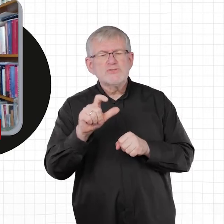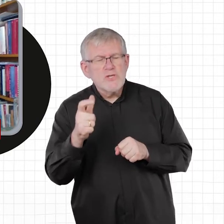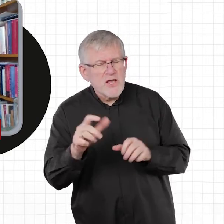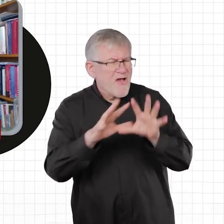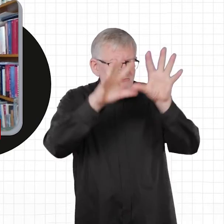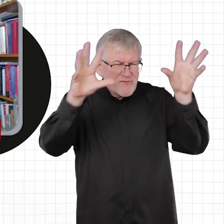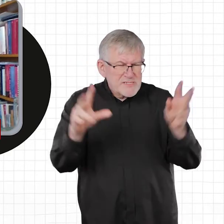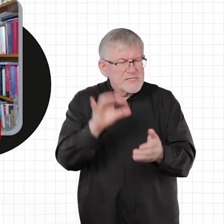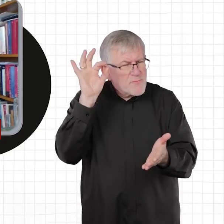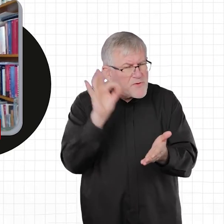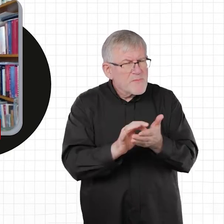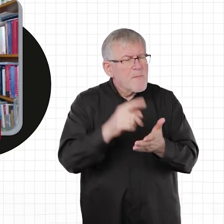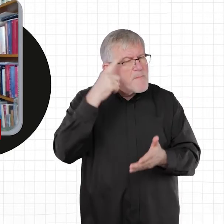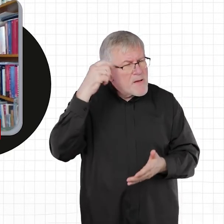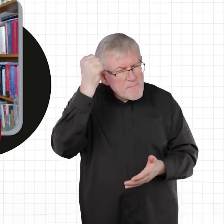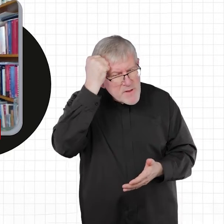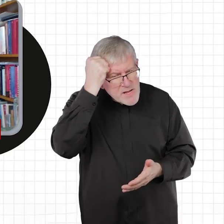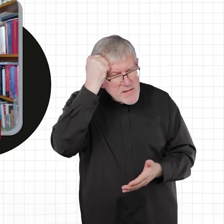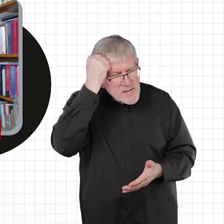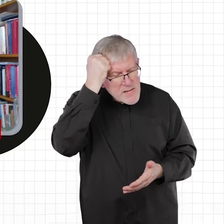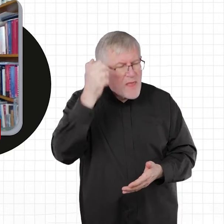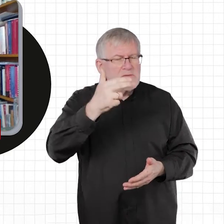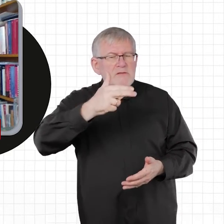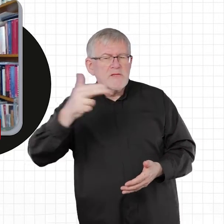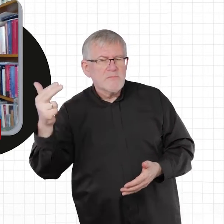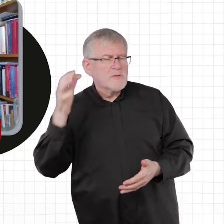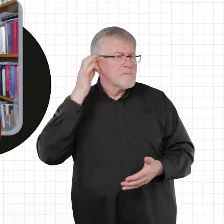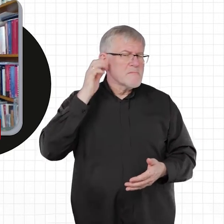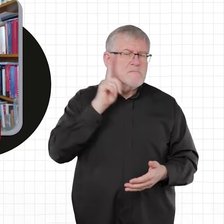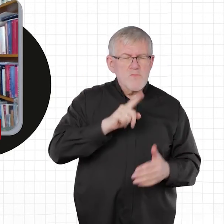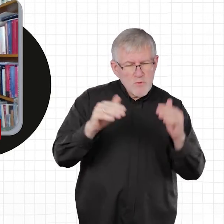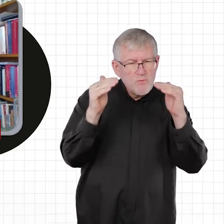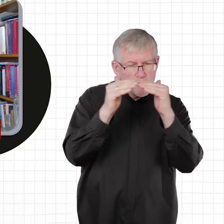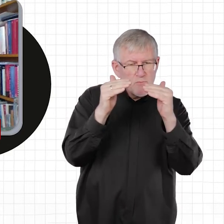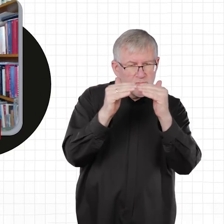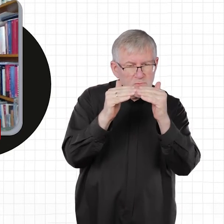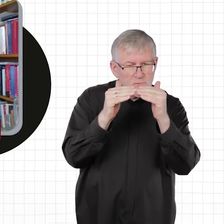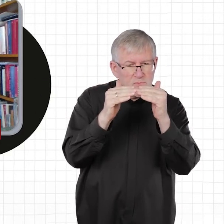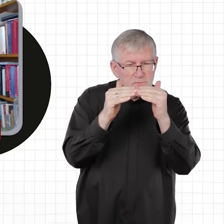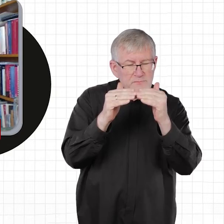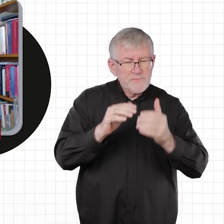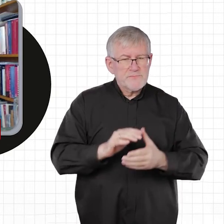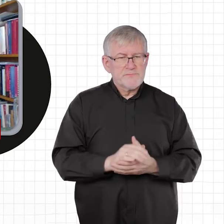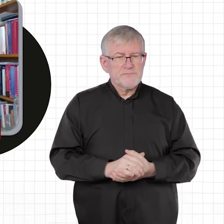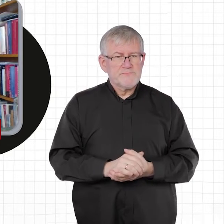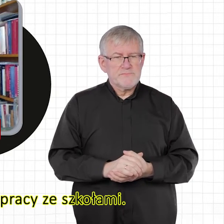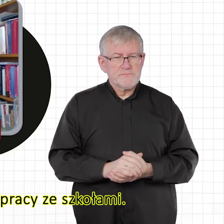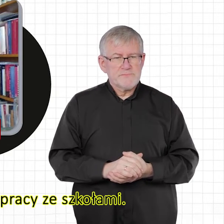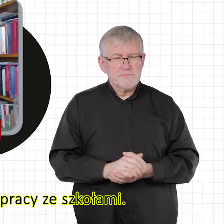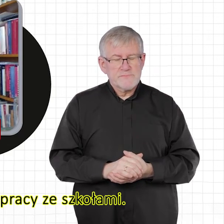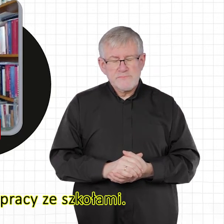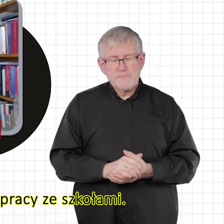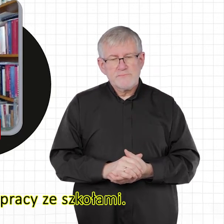it needs patience, and we know it's very important for the whole